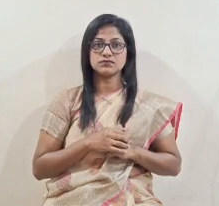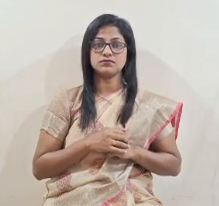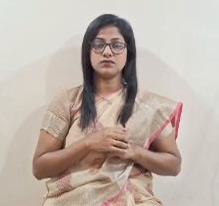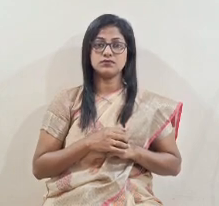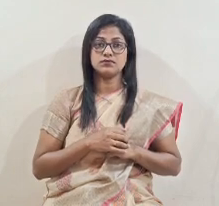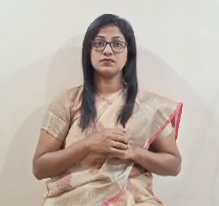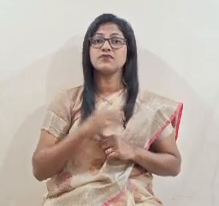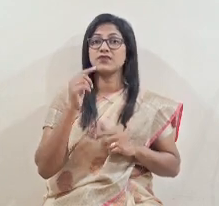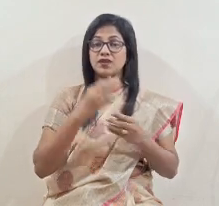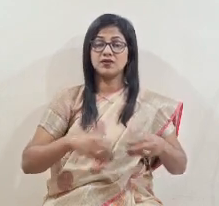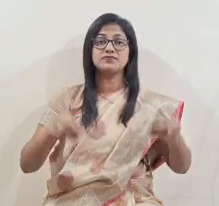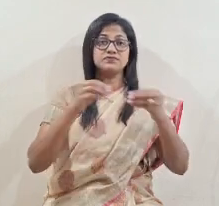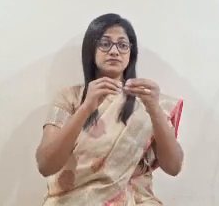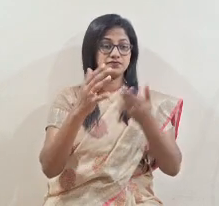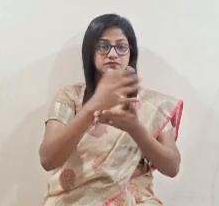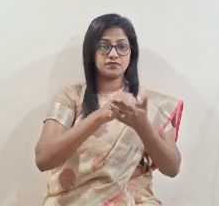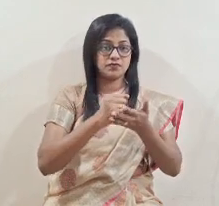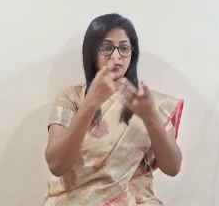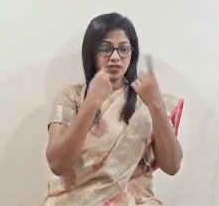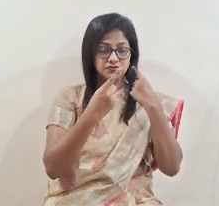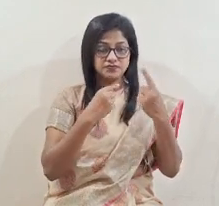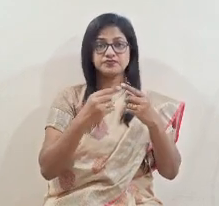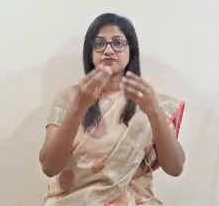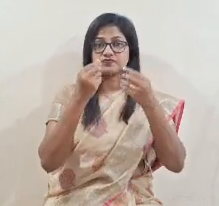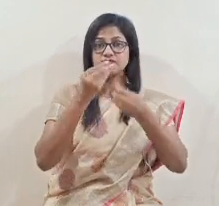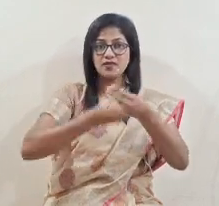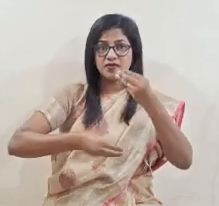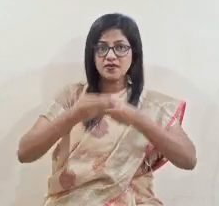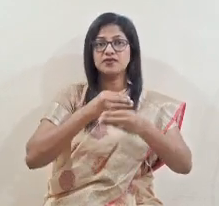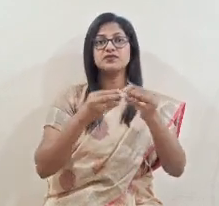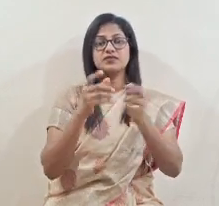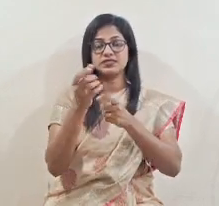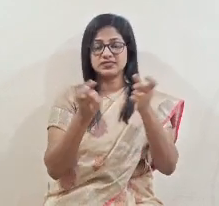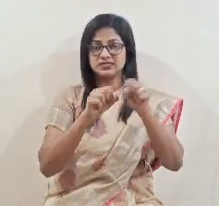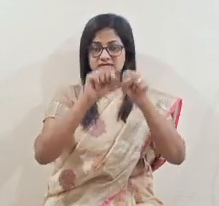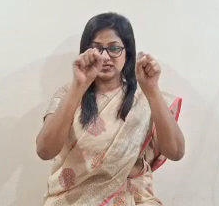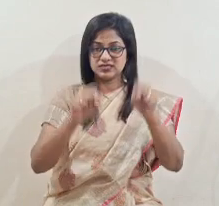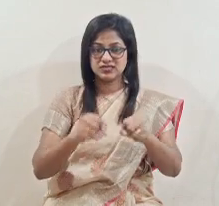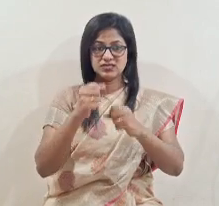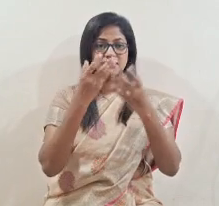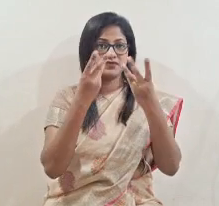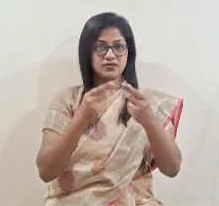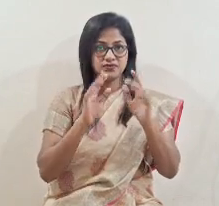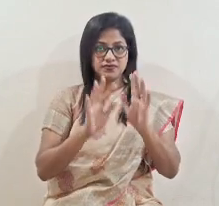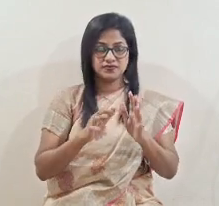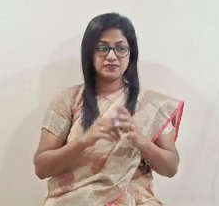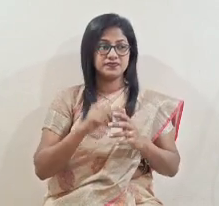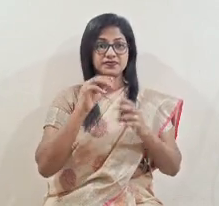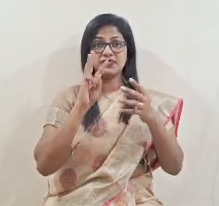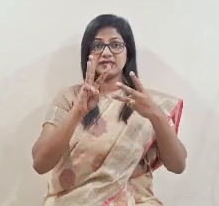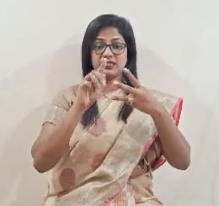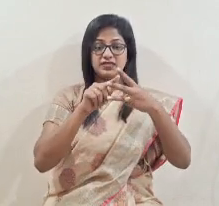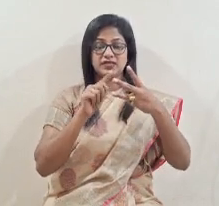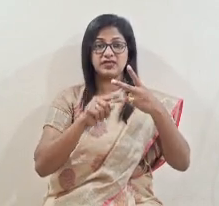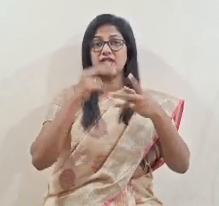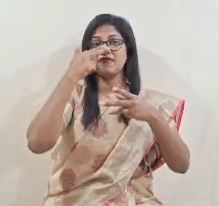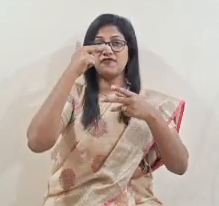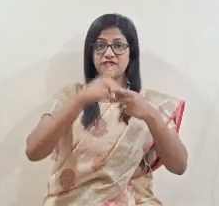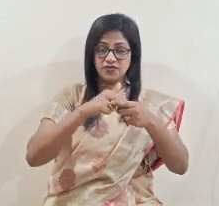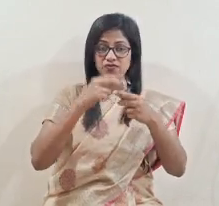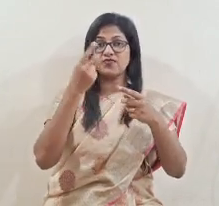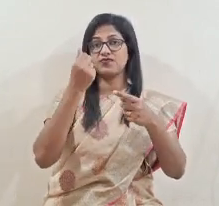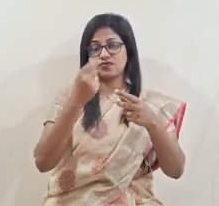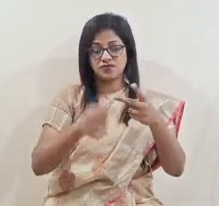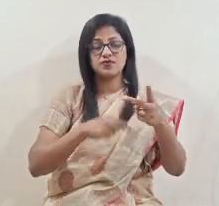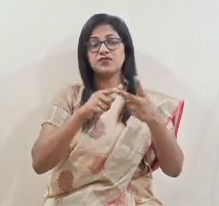Coming to the further data analysis, where the financial mechanism is calculated. For this, the 3 factors are kept constant, that is fuel